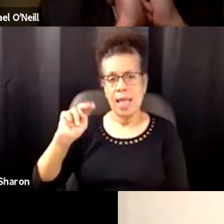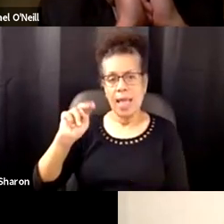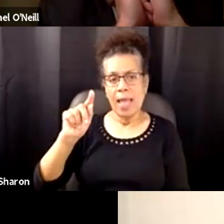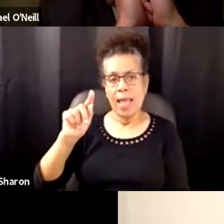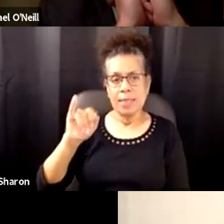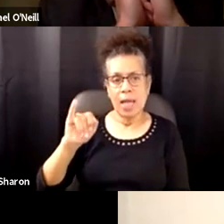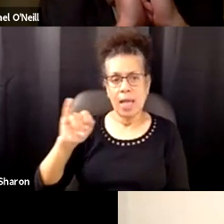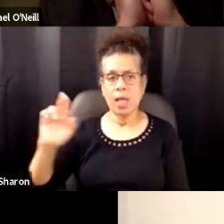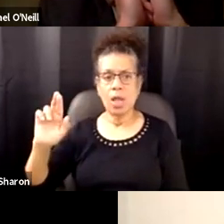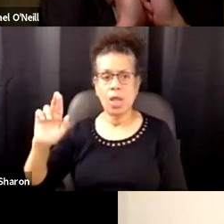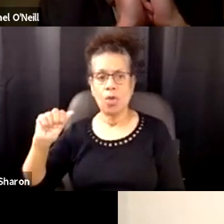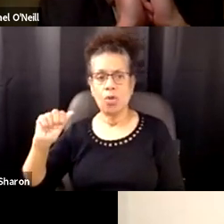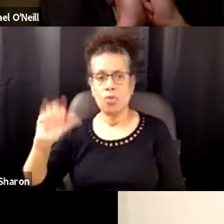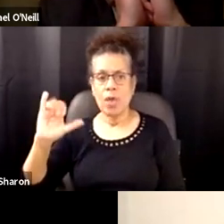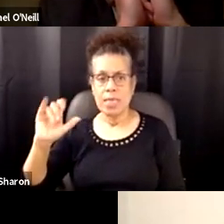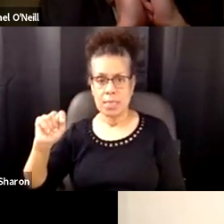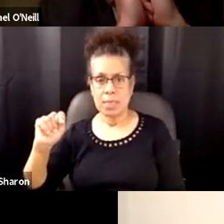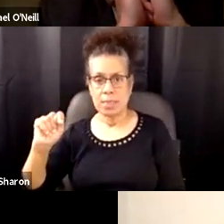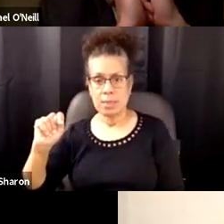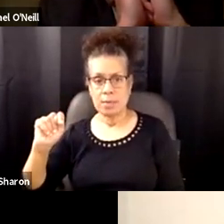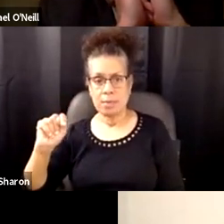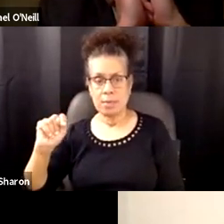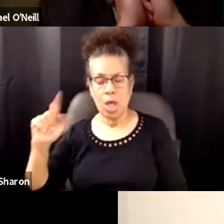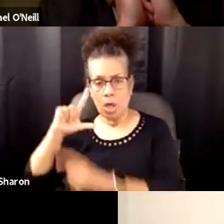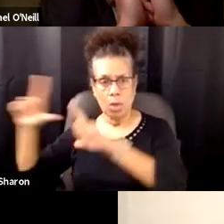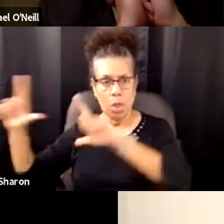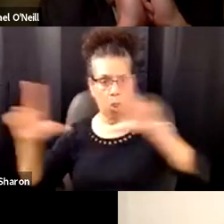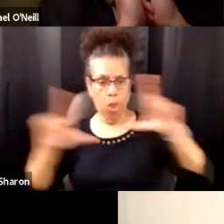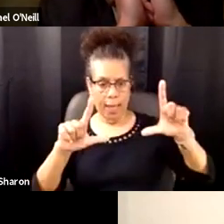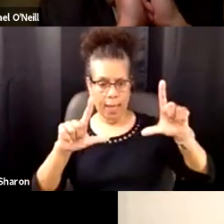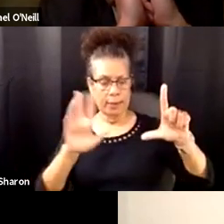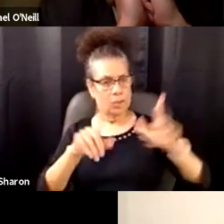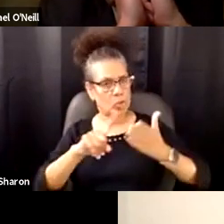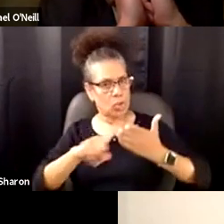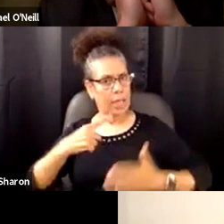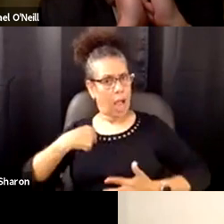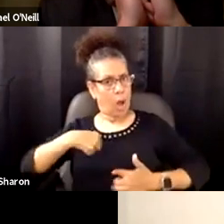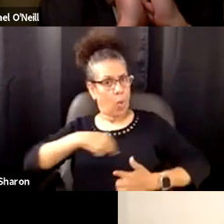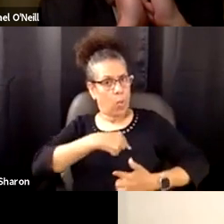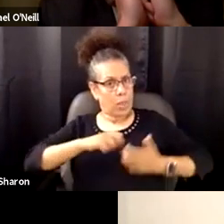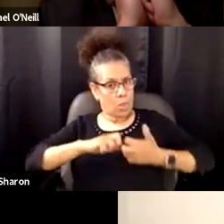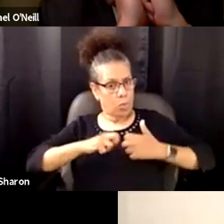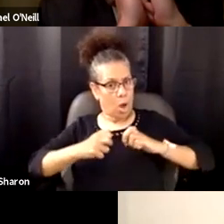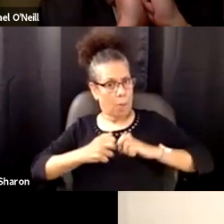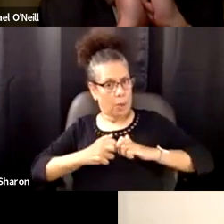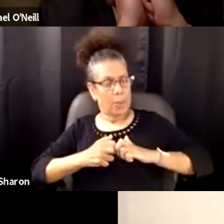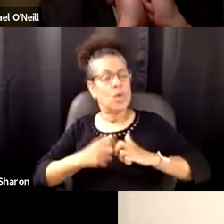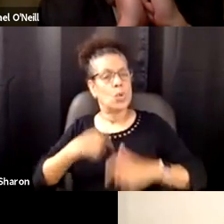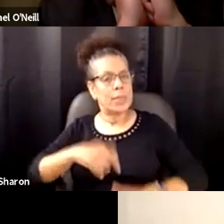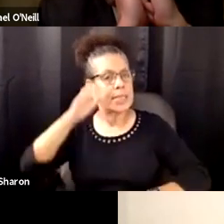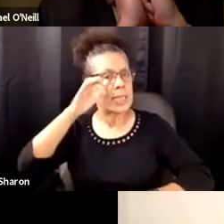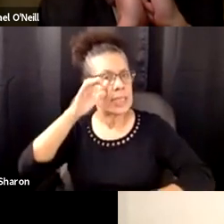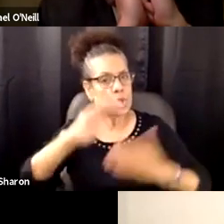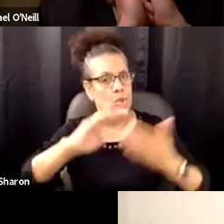i appreciate that the school committee looks at a policy deliberates um and listens more to the community and if there are